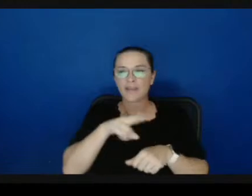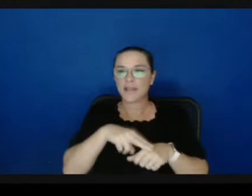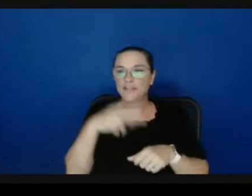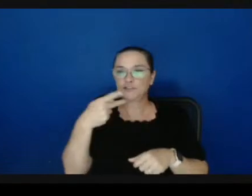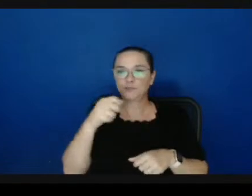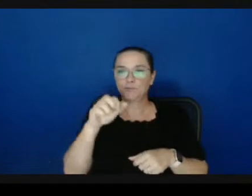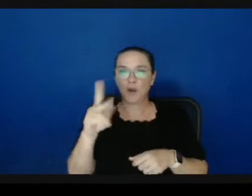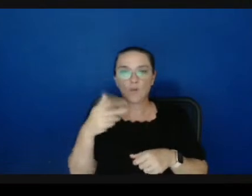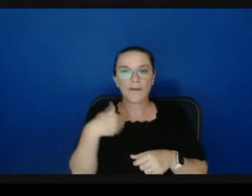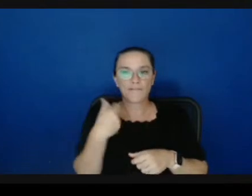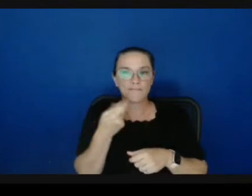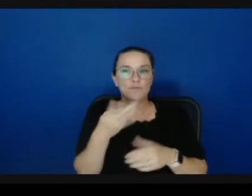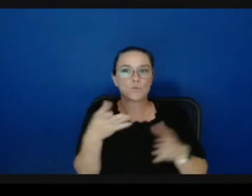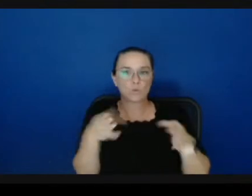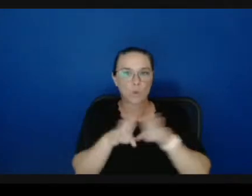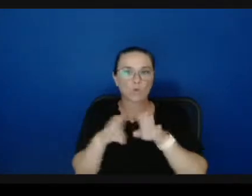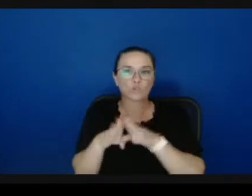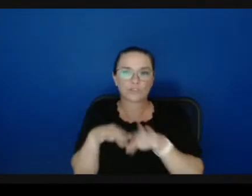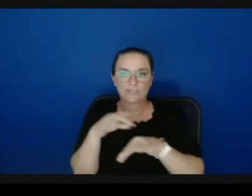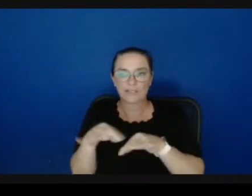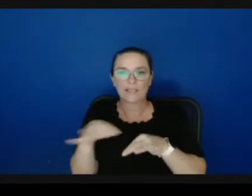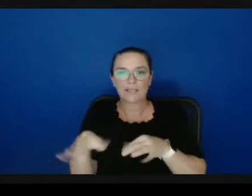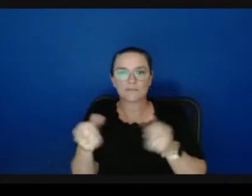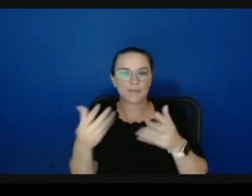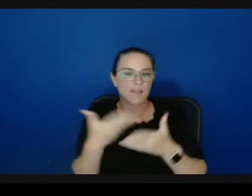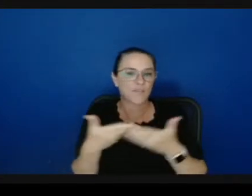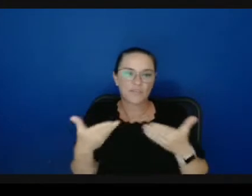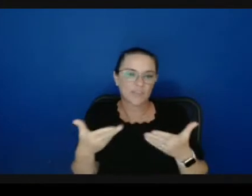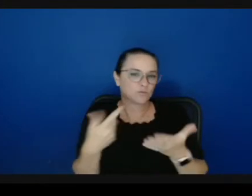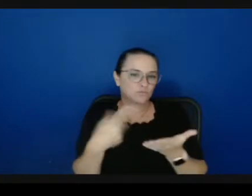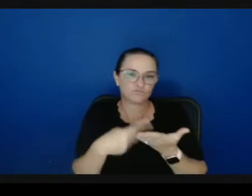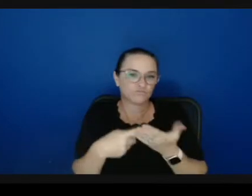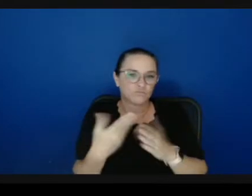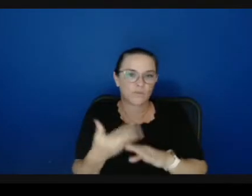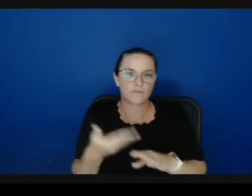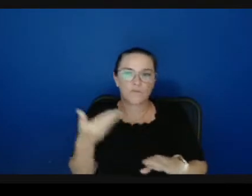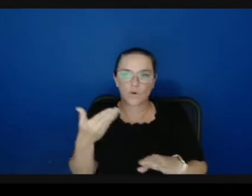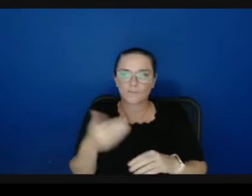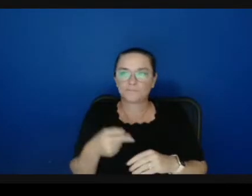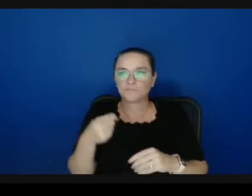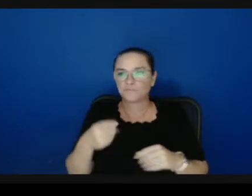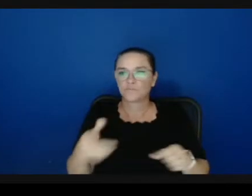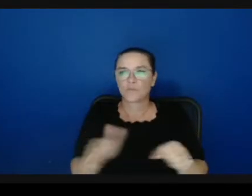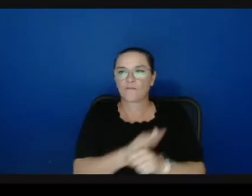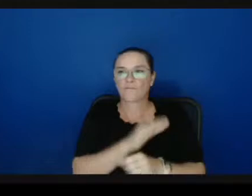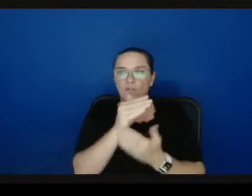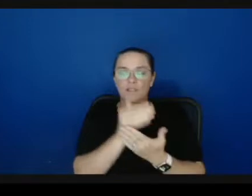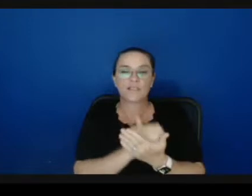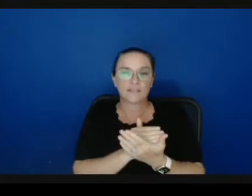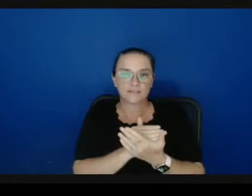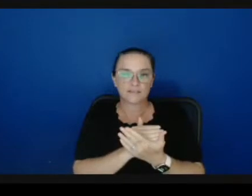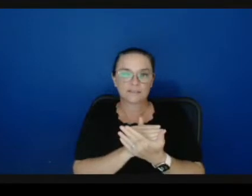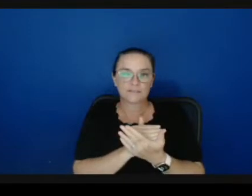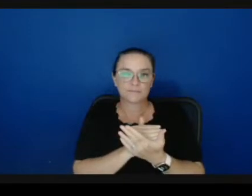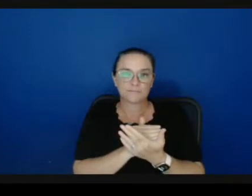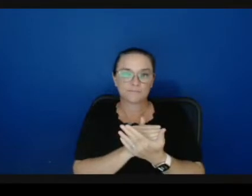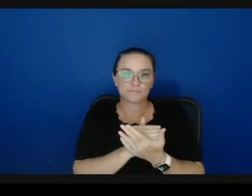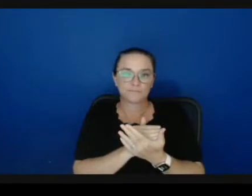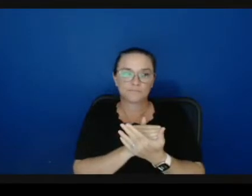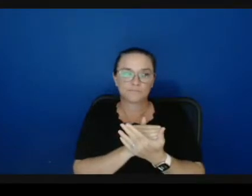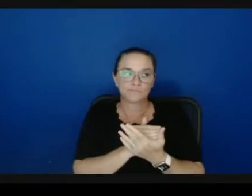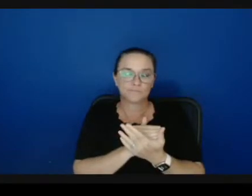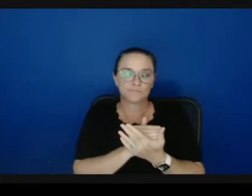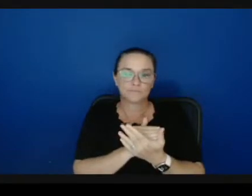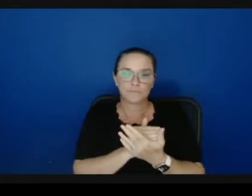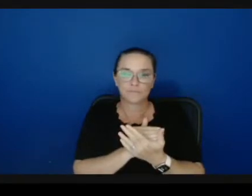closures and delays ongoing. Lots of things we've talked about before. Here is a full list of closures still ongoing. And I will